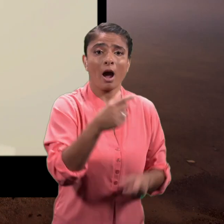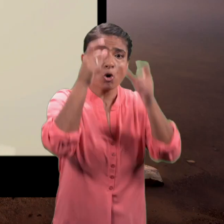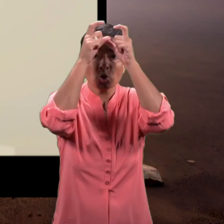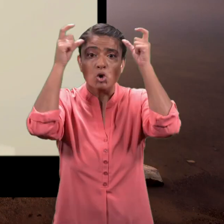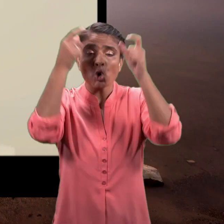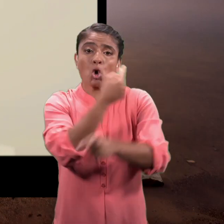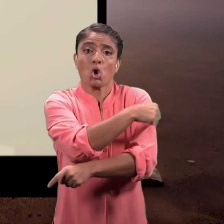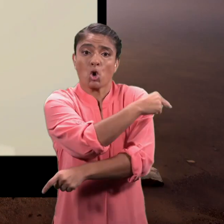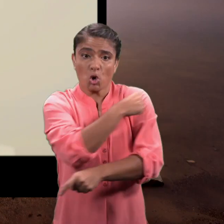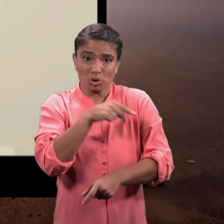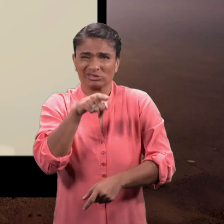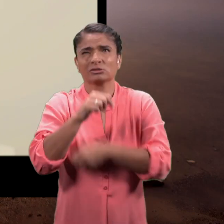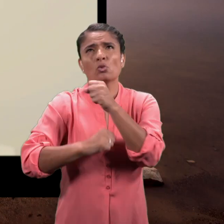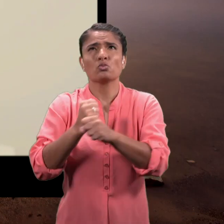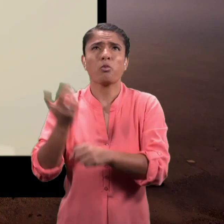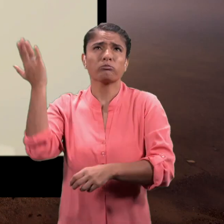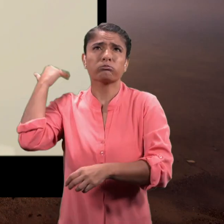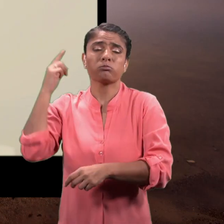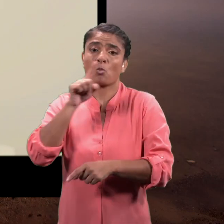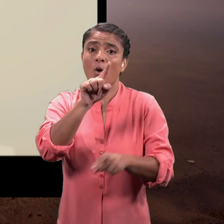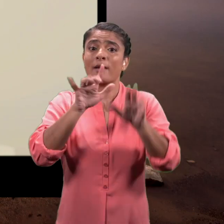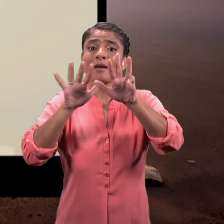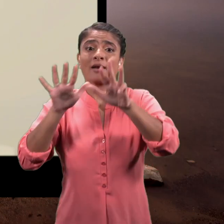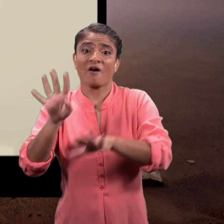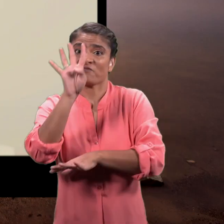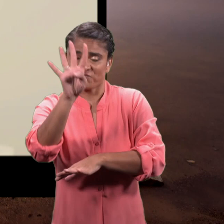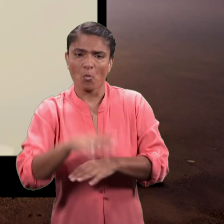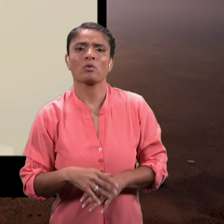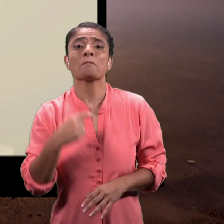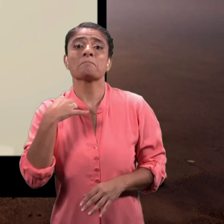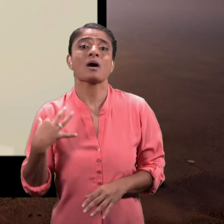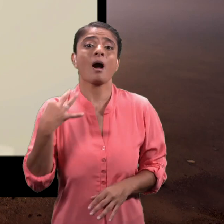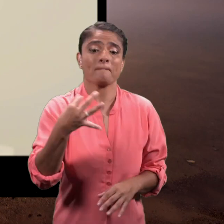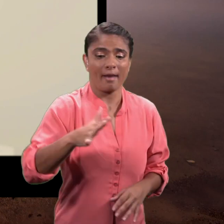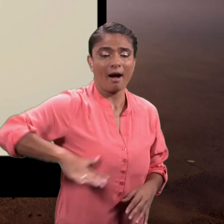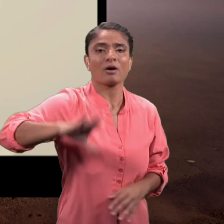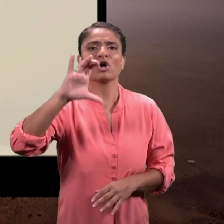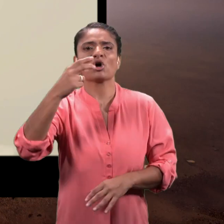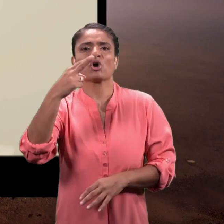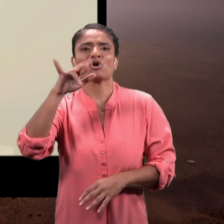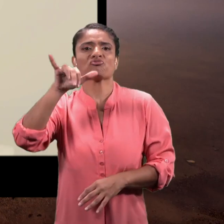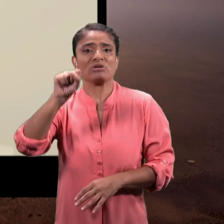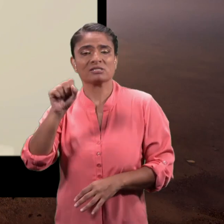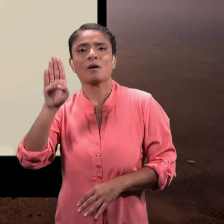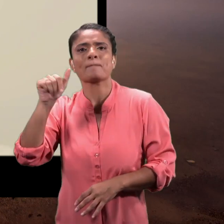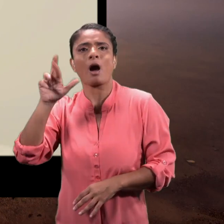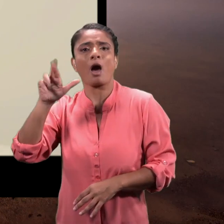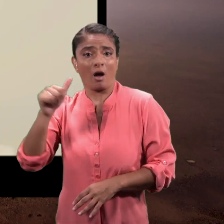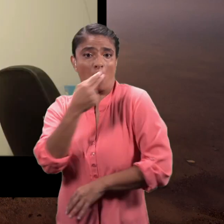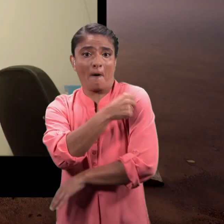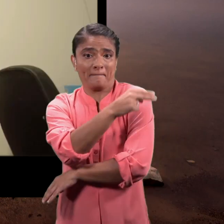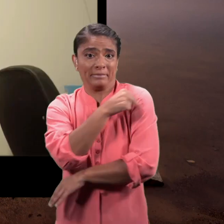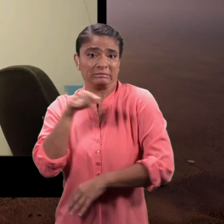nursing. That was in 1994. I applied at the Chris Hani Baragwanath Hospital.